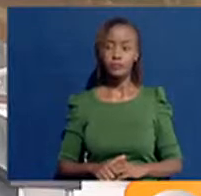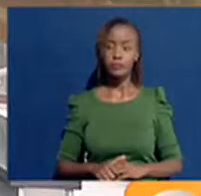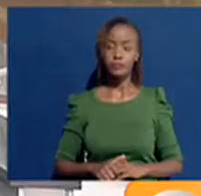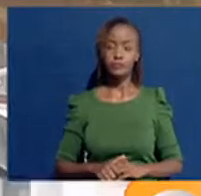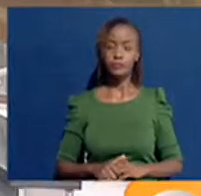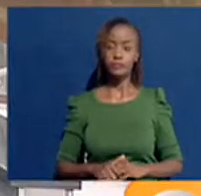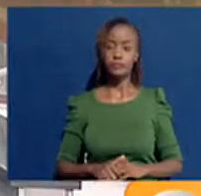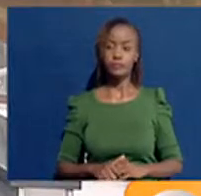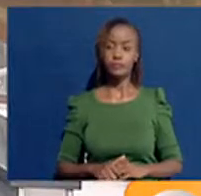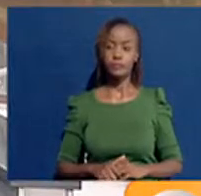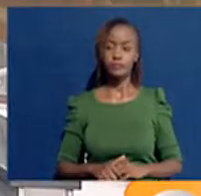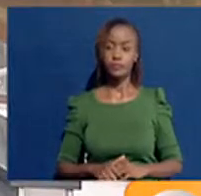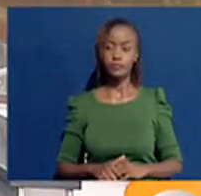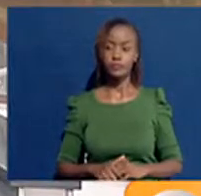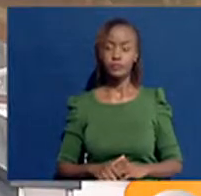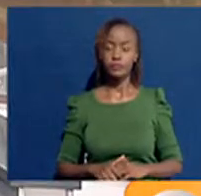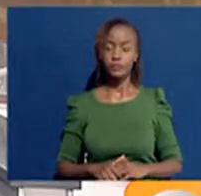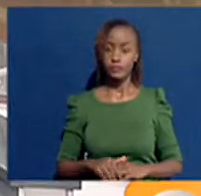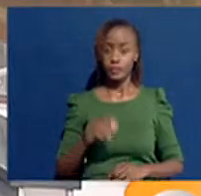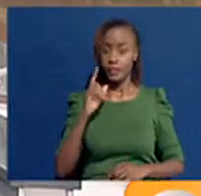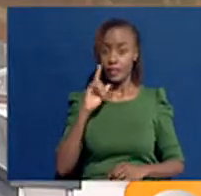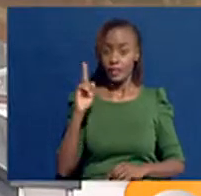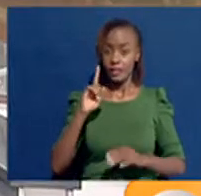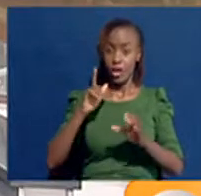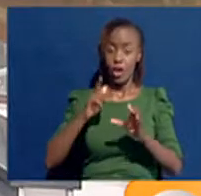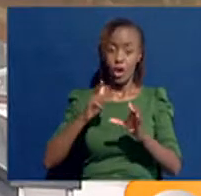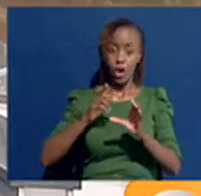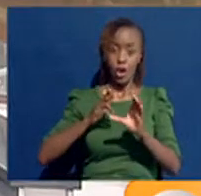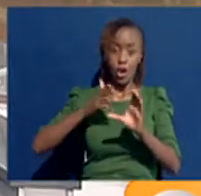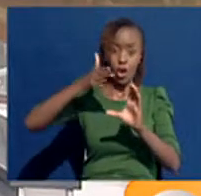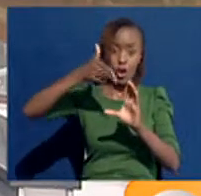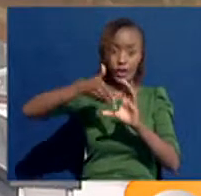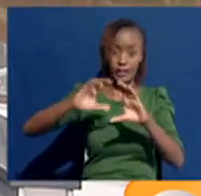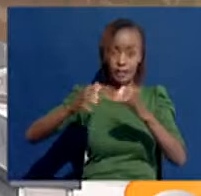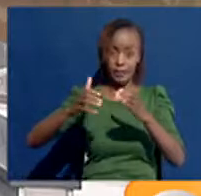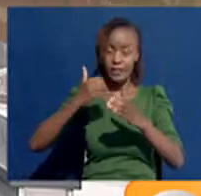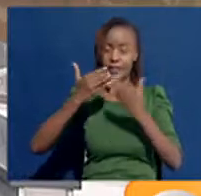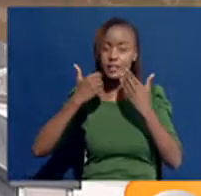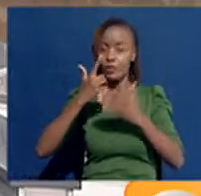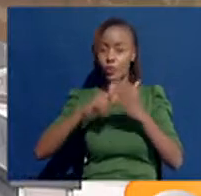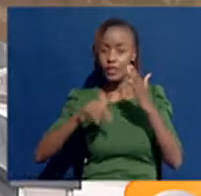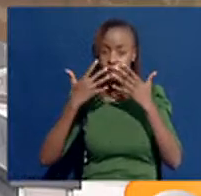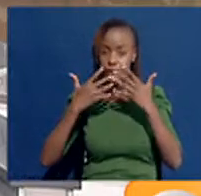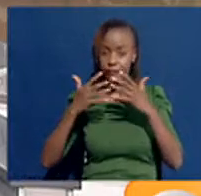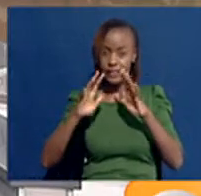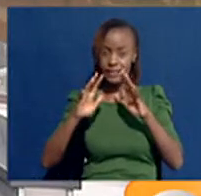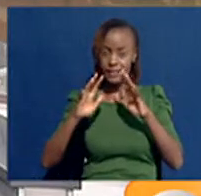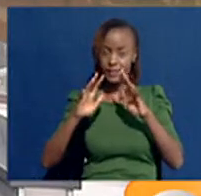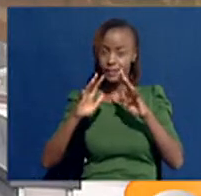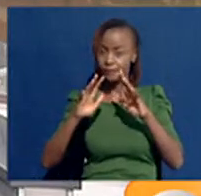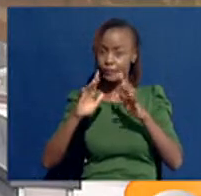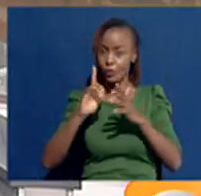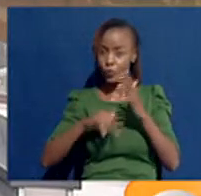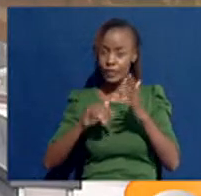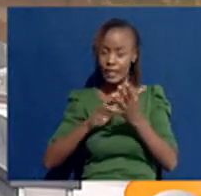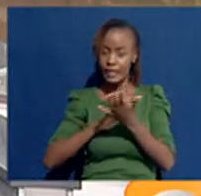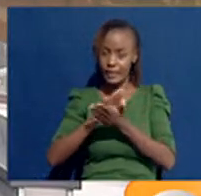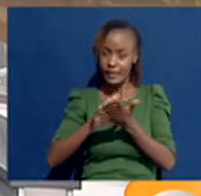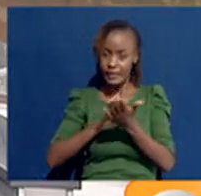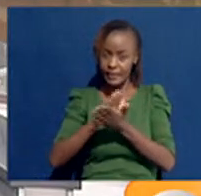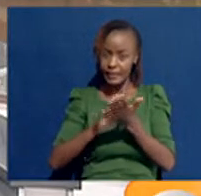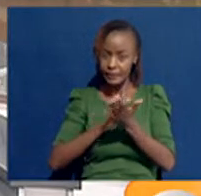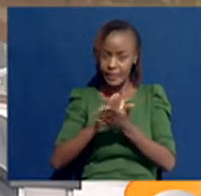on The Explainer tonight. Tullow Oil Company has announced the commencement of the commercial exploration stage that will see